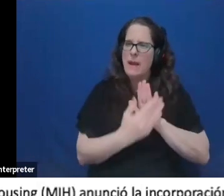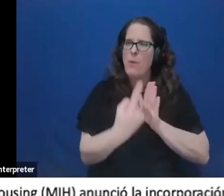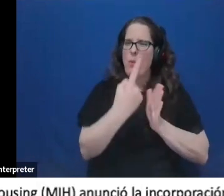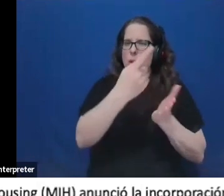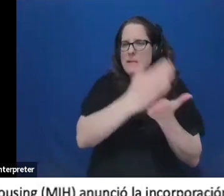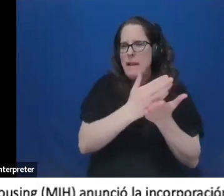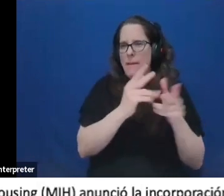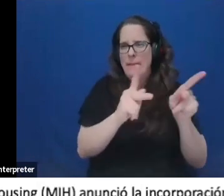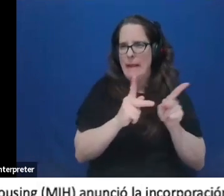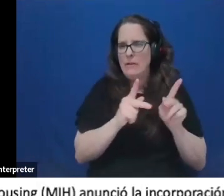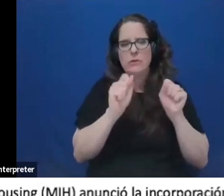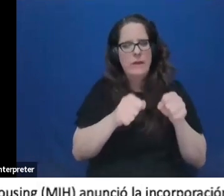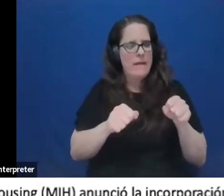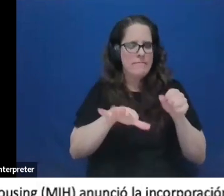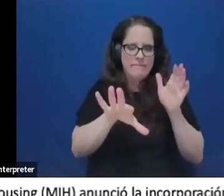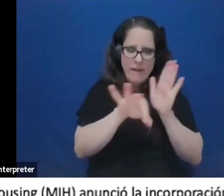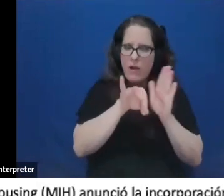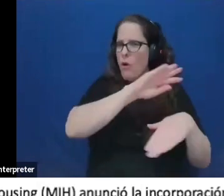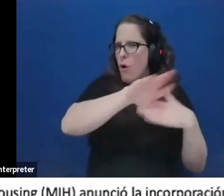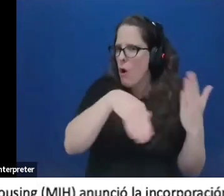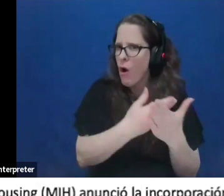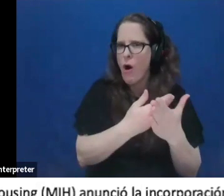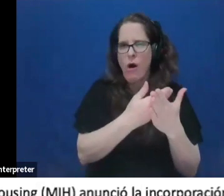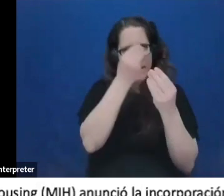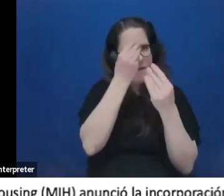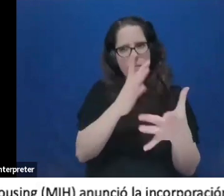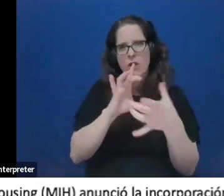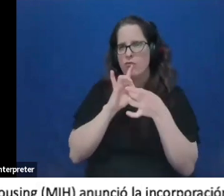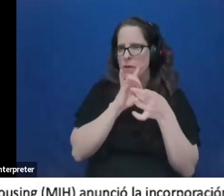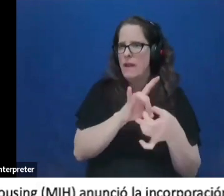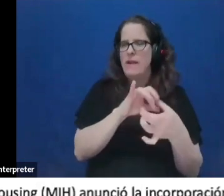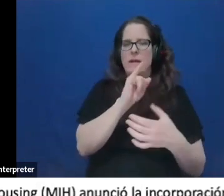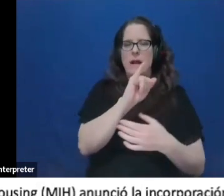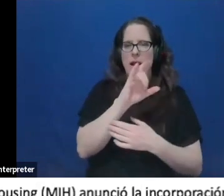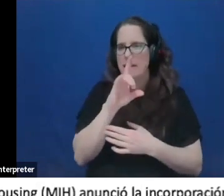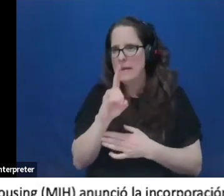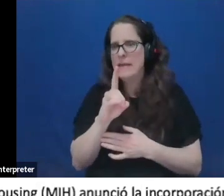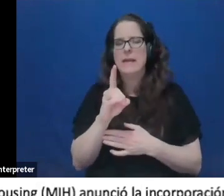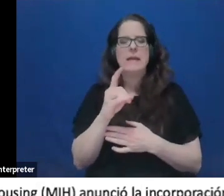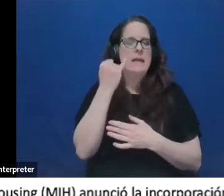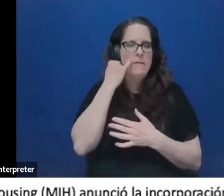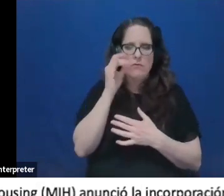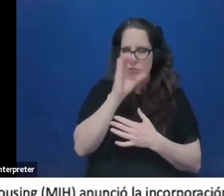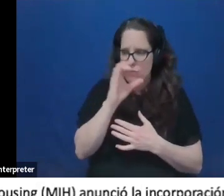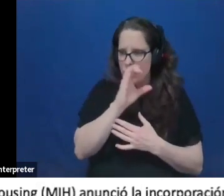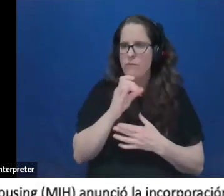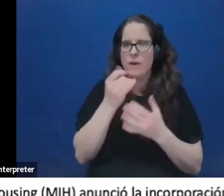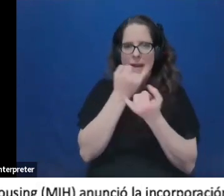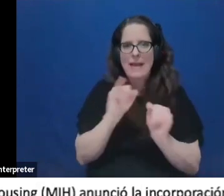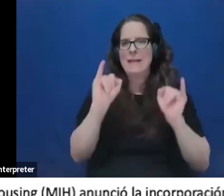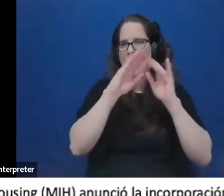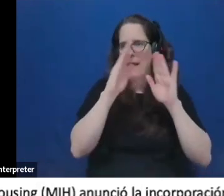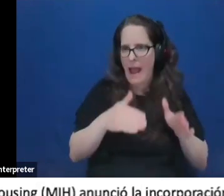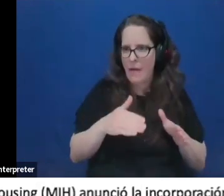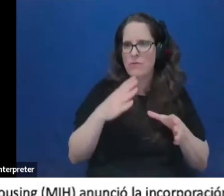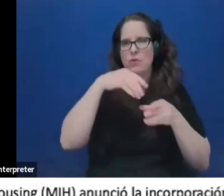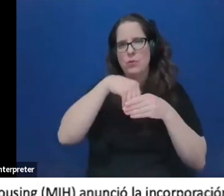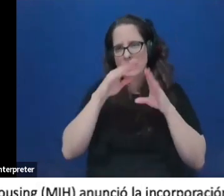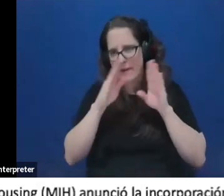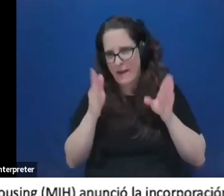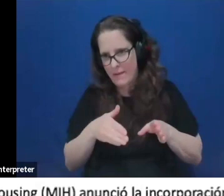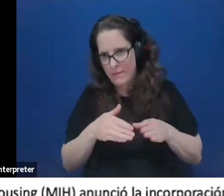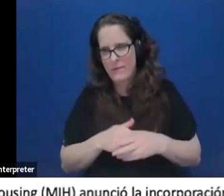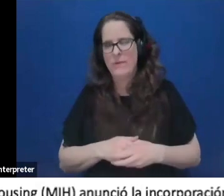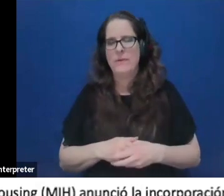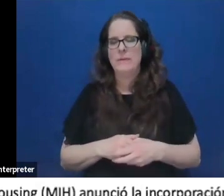with IDD would be looking for while searching for independent and inclusive housing. Since then, I believe